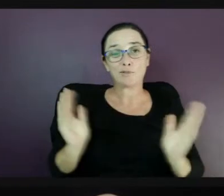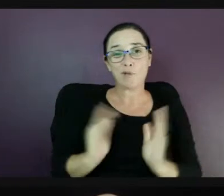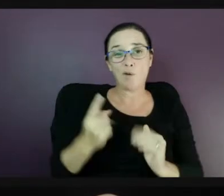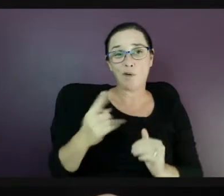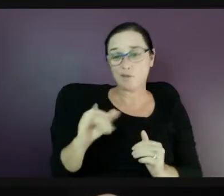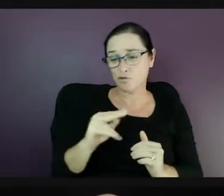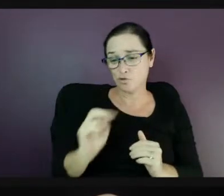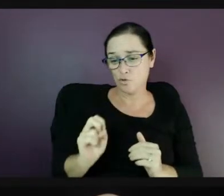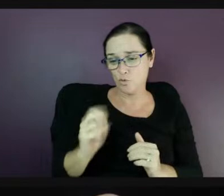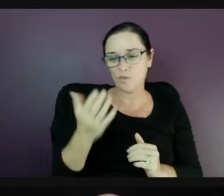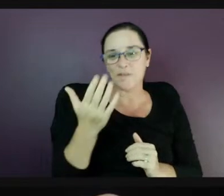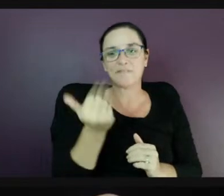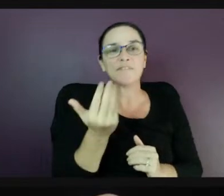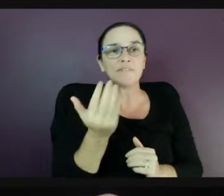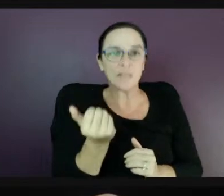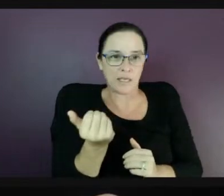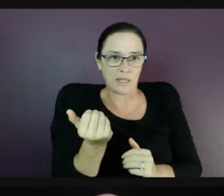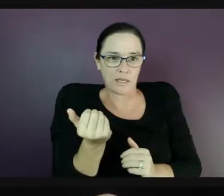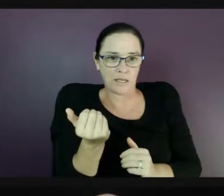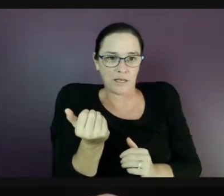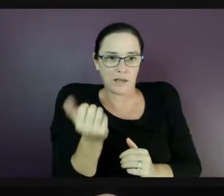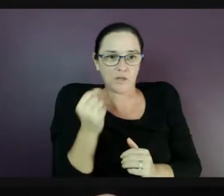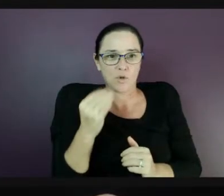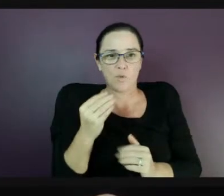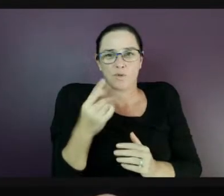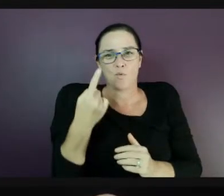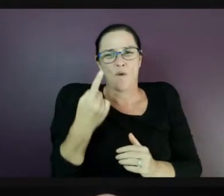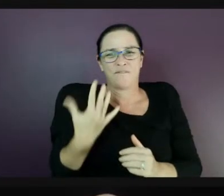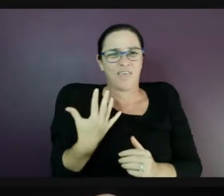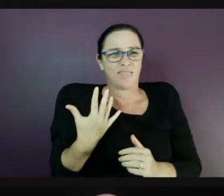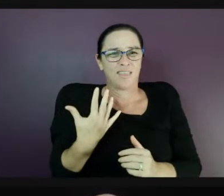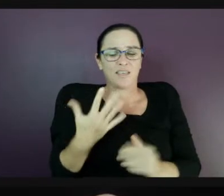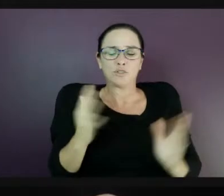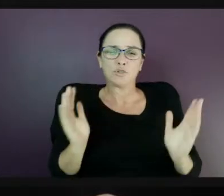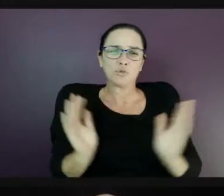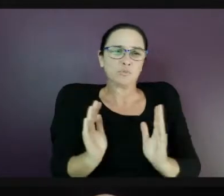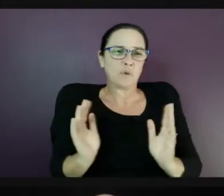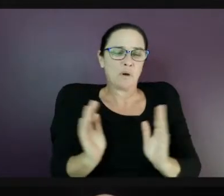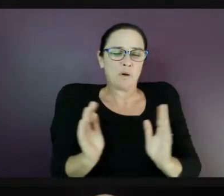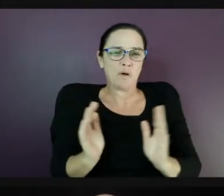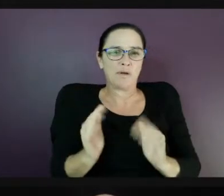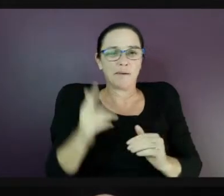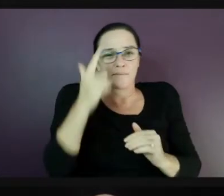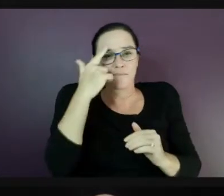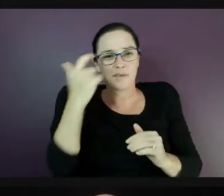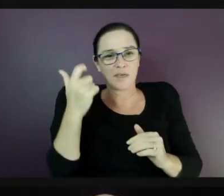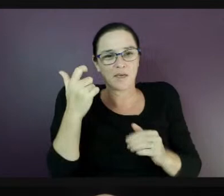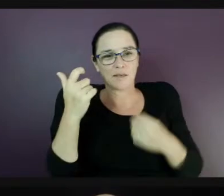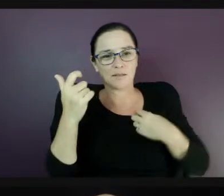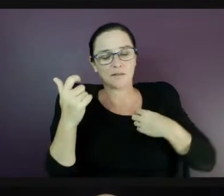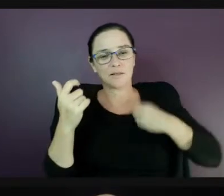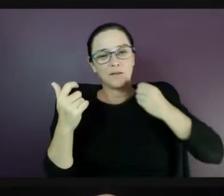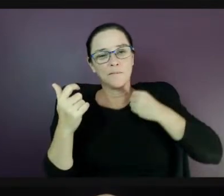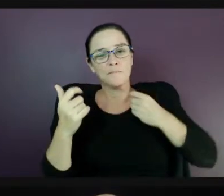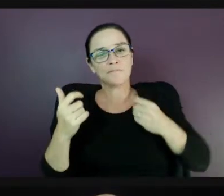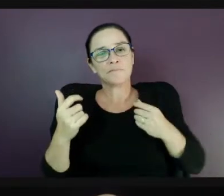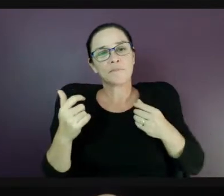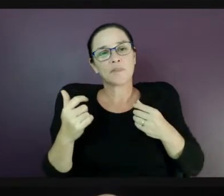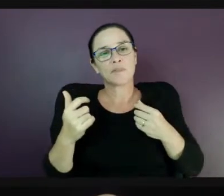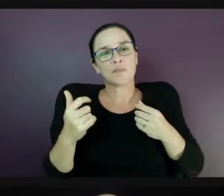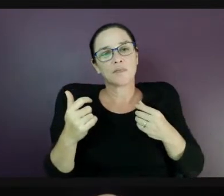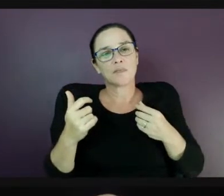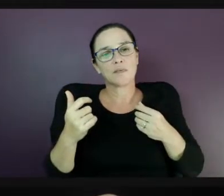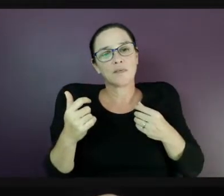cubic meters. So like 1/5, that's very, very small. And because lava was so runny, did it actually